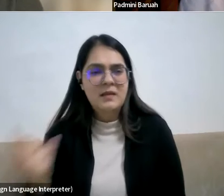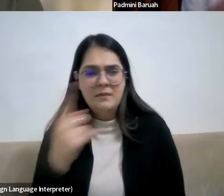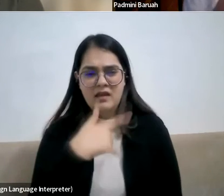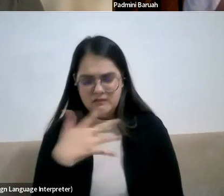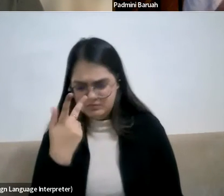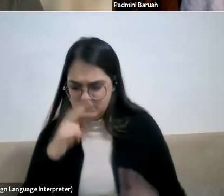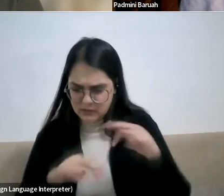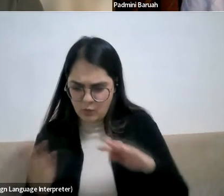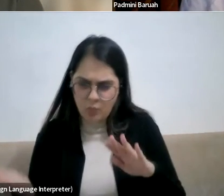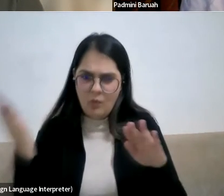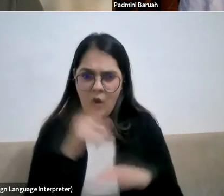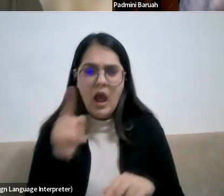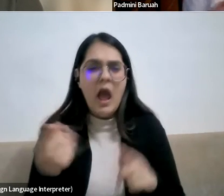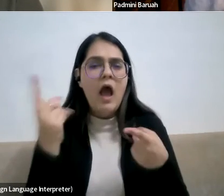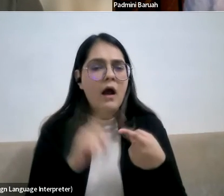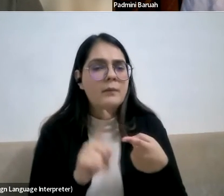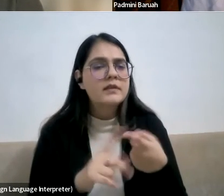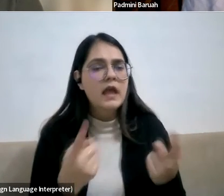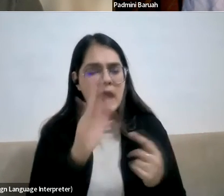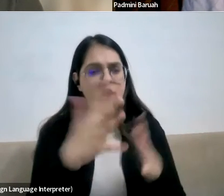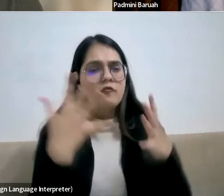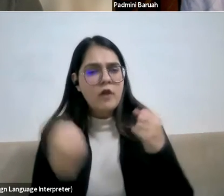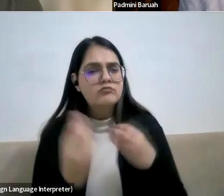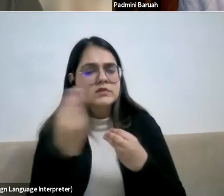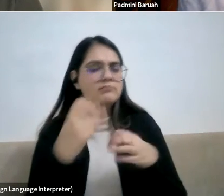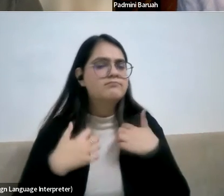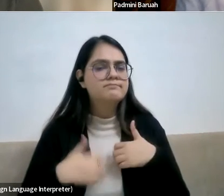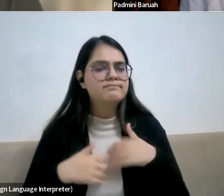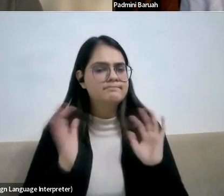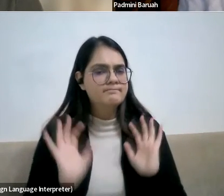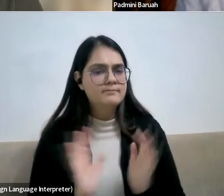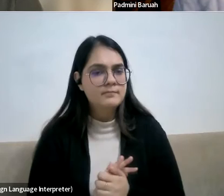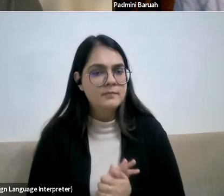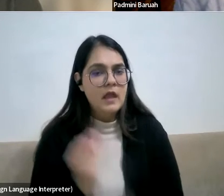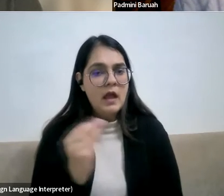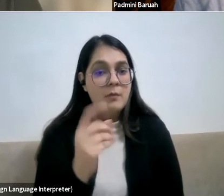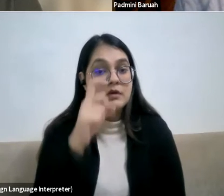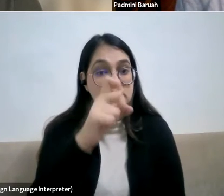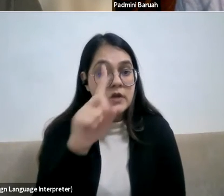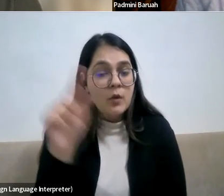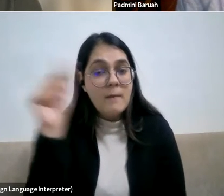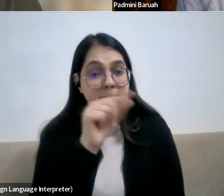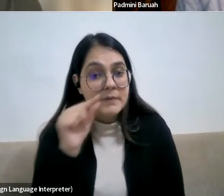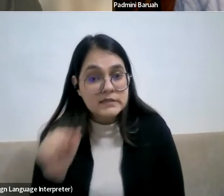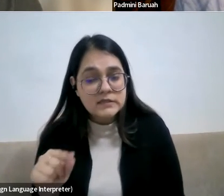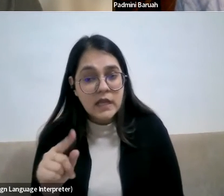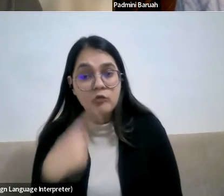deep into what was happening, and I found some interesting numbers. So 71% of the